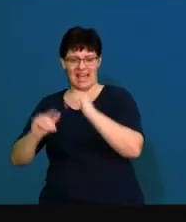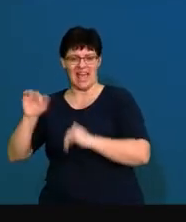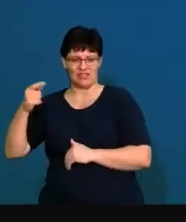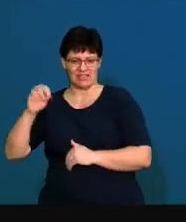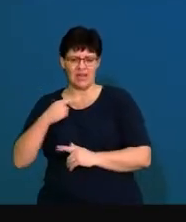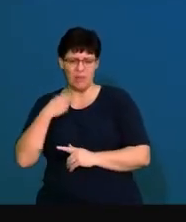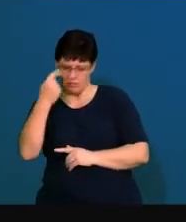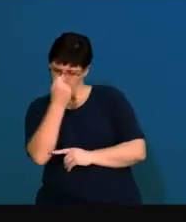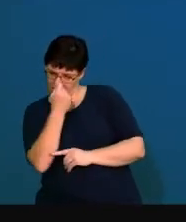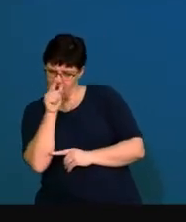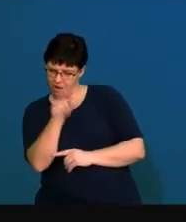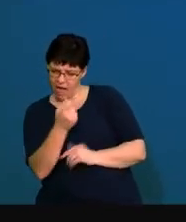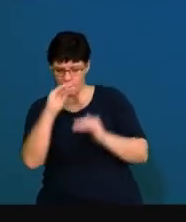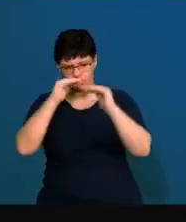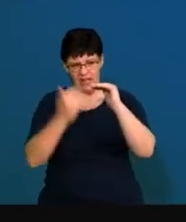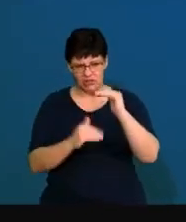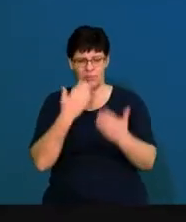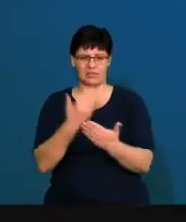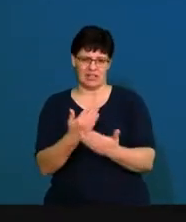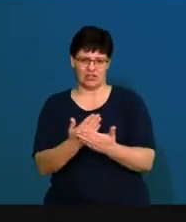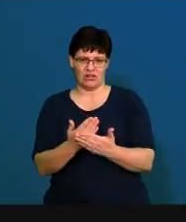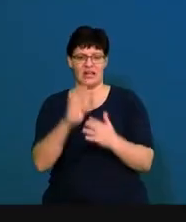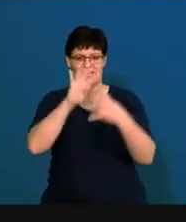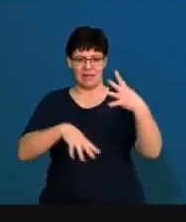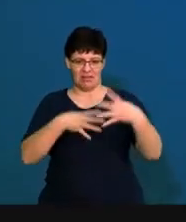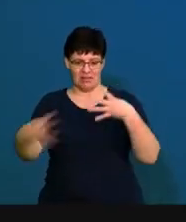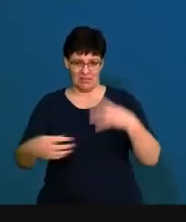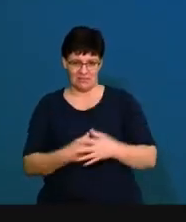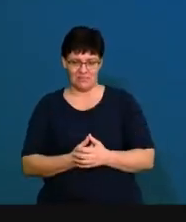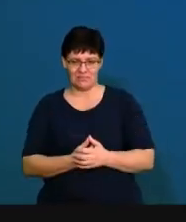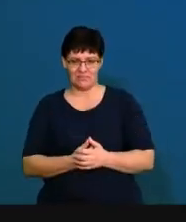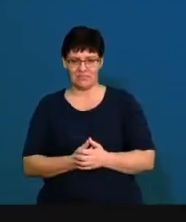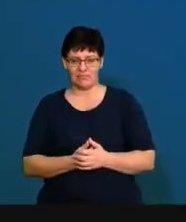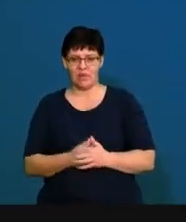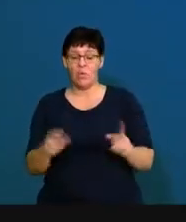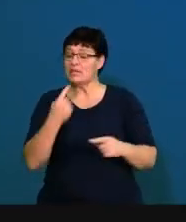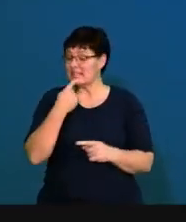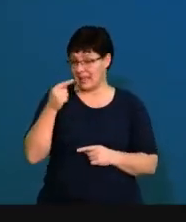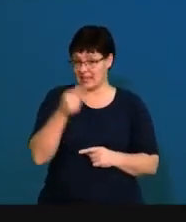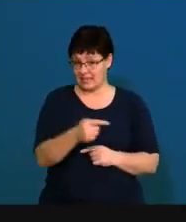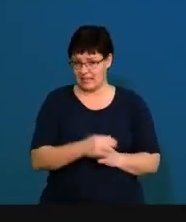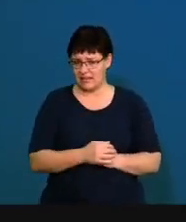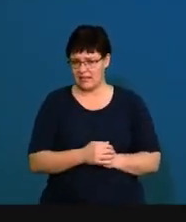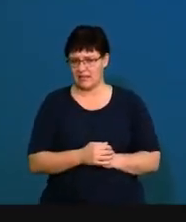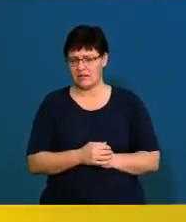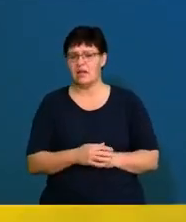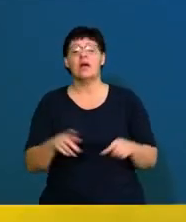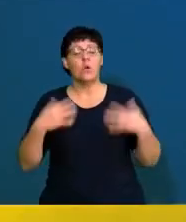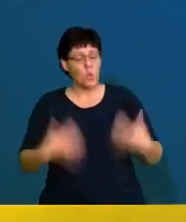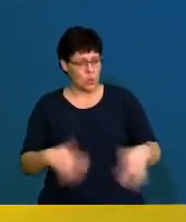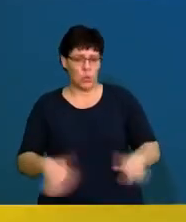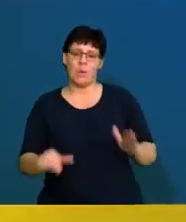So familiarize yourself with the standard reduction potential tables, okay? Now, having said that, it's